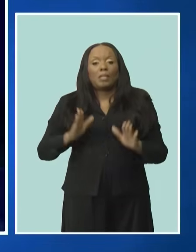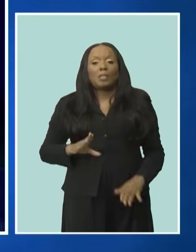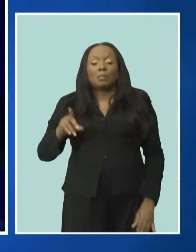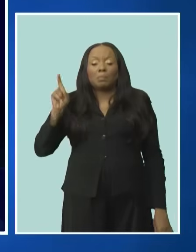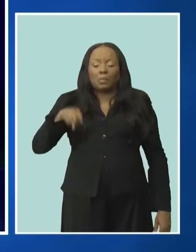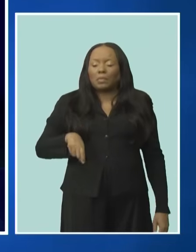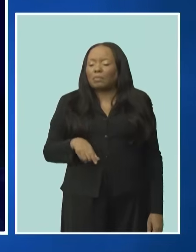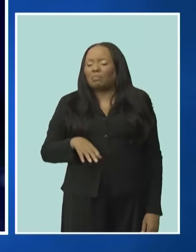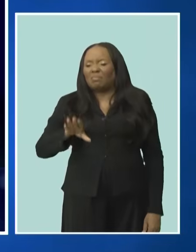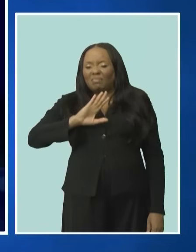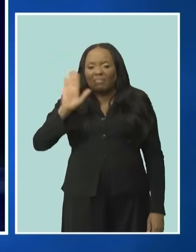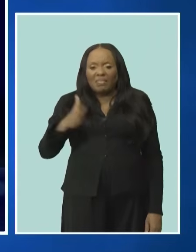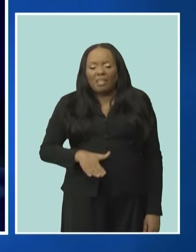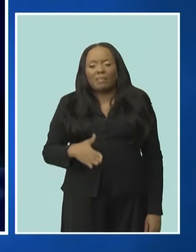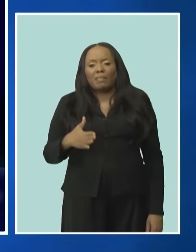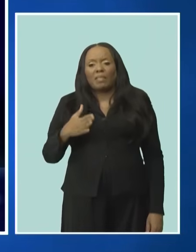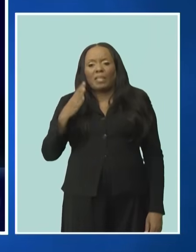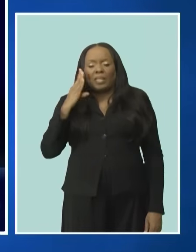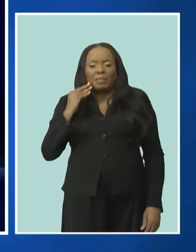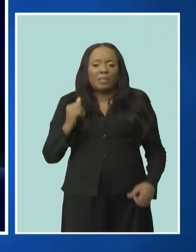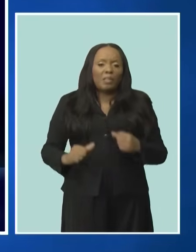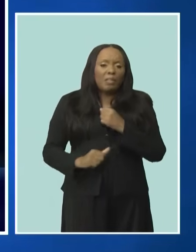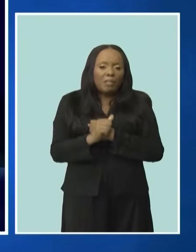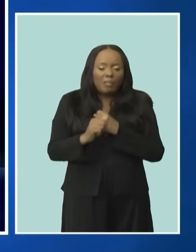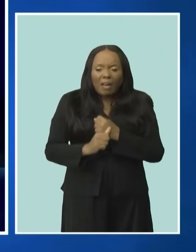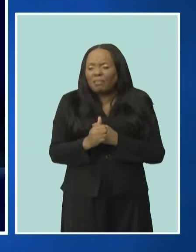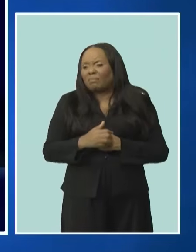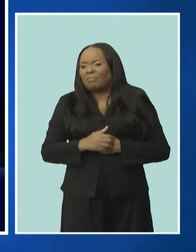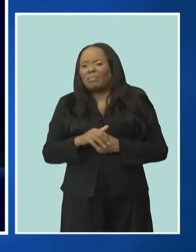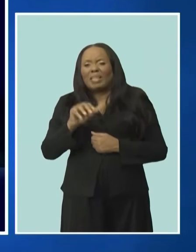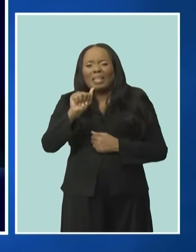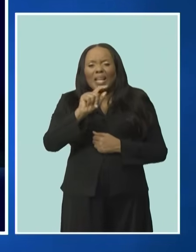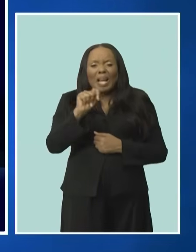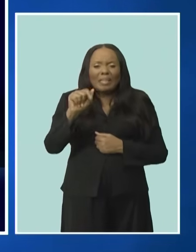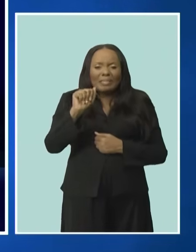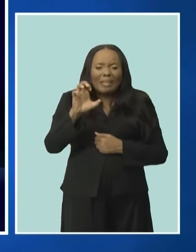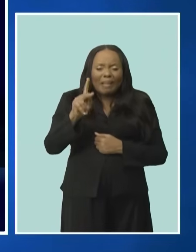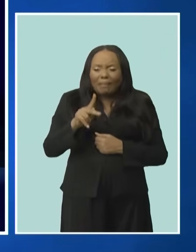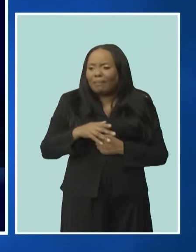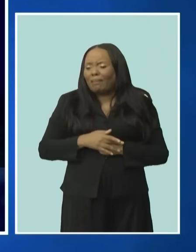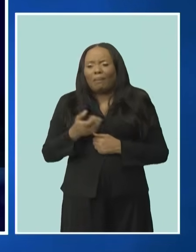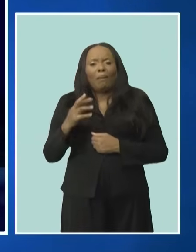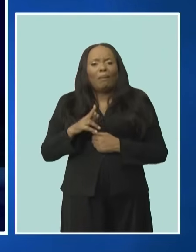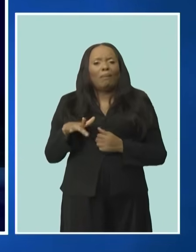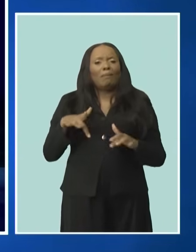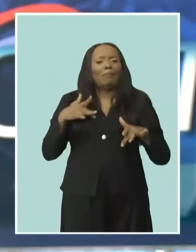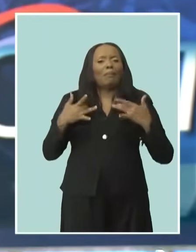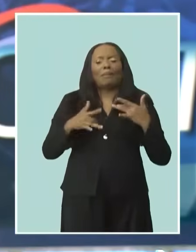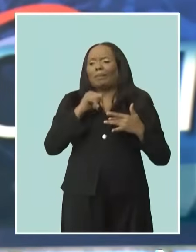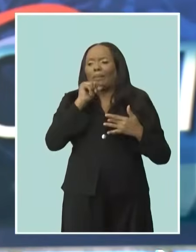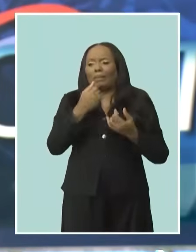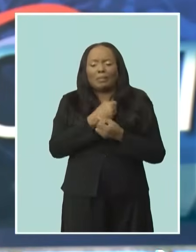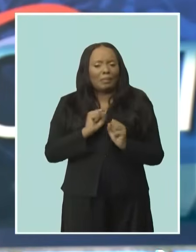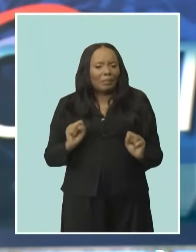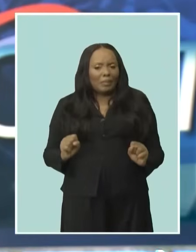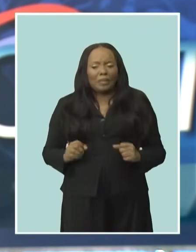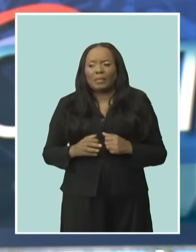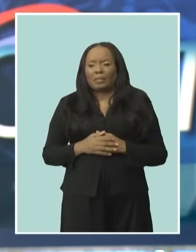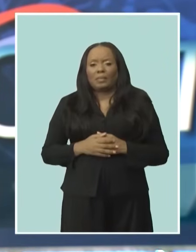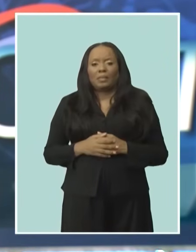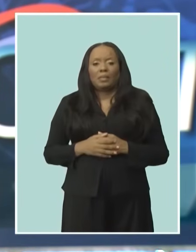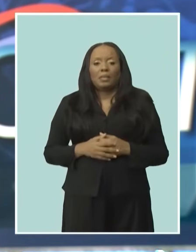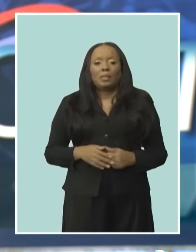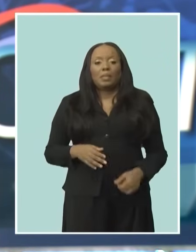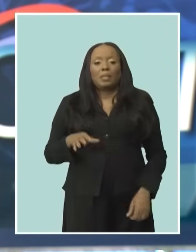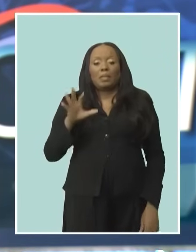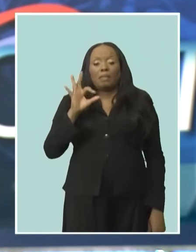must never be threatened, attacked, or made to feel unsafe whilst doing their job. The Frederick